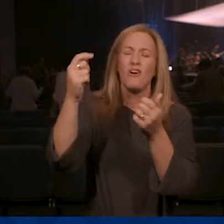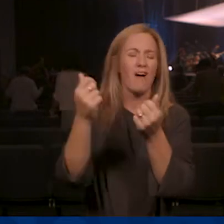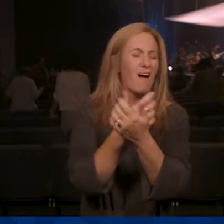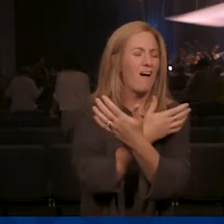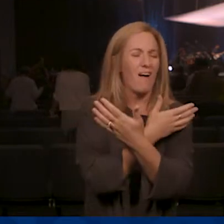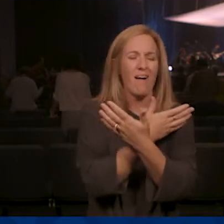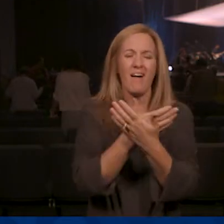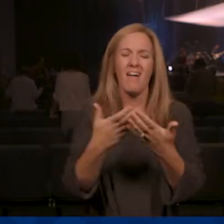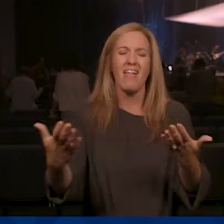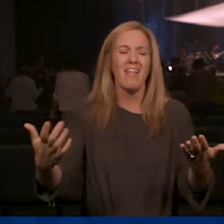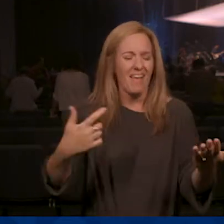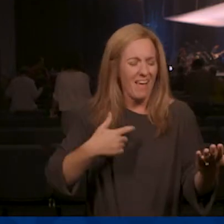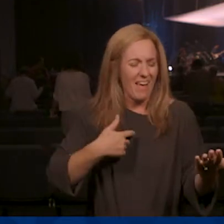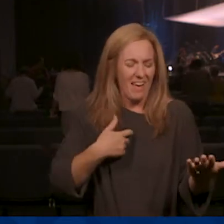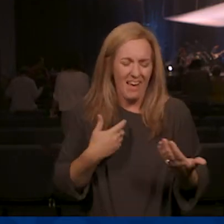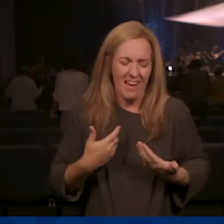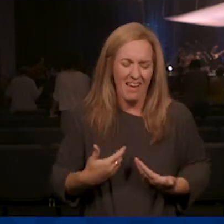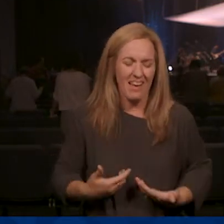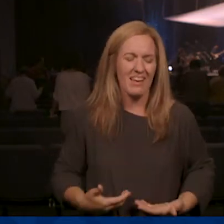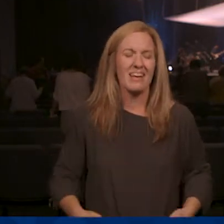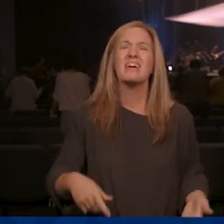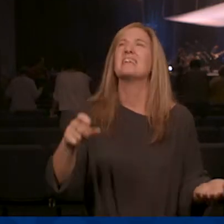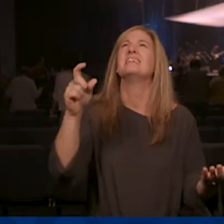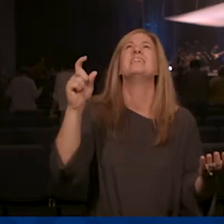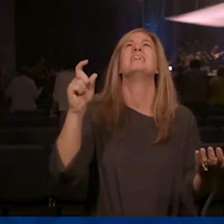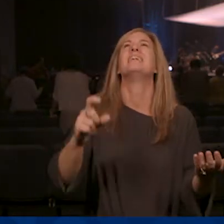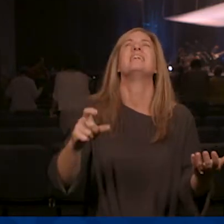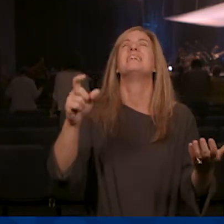need. You're all I